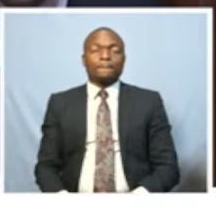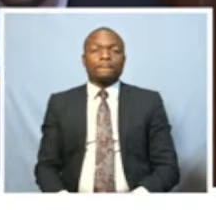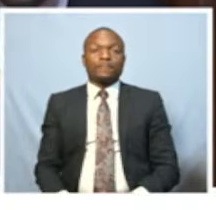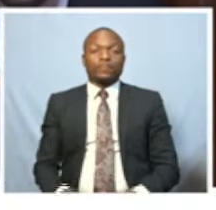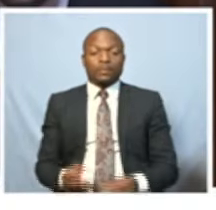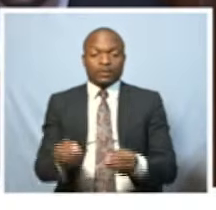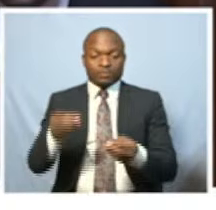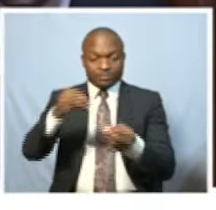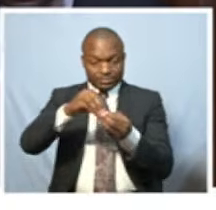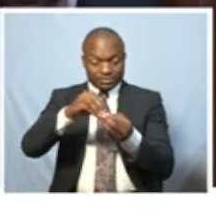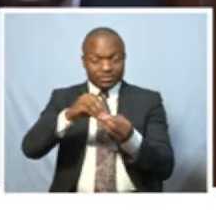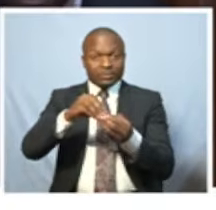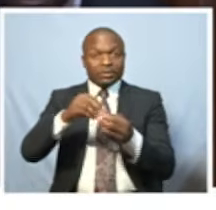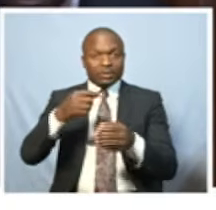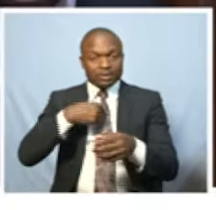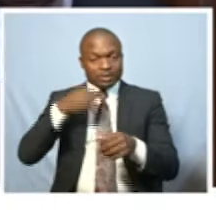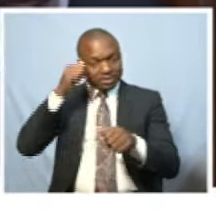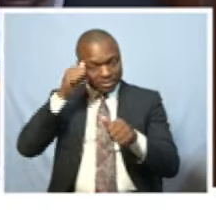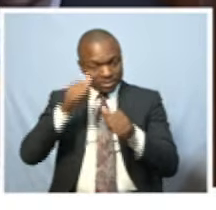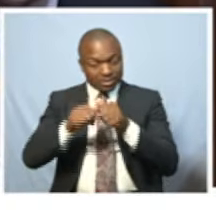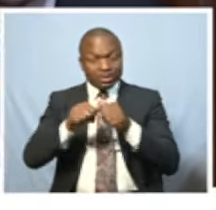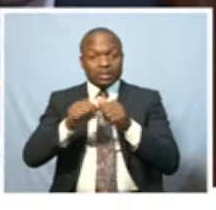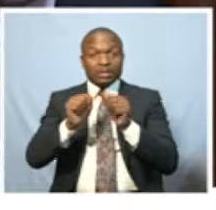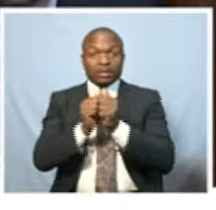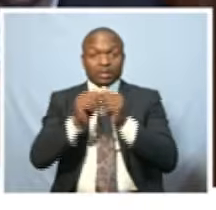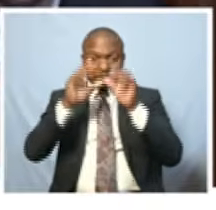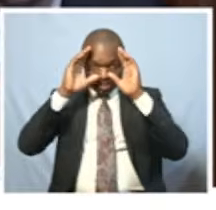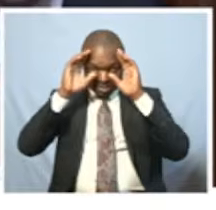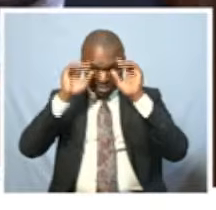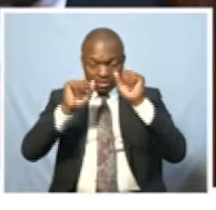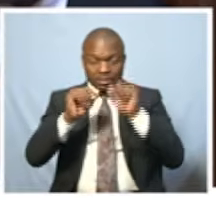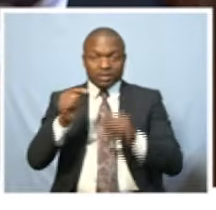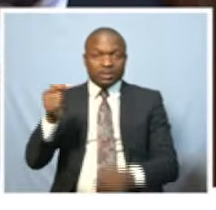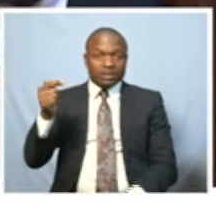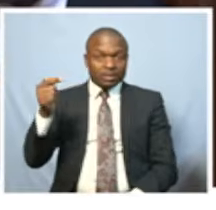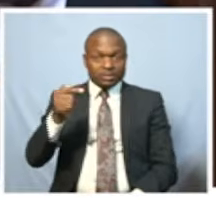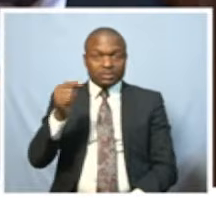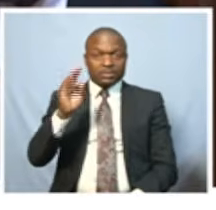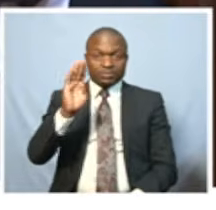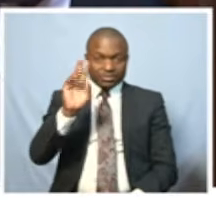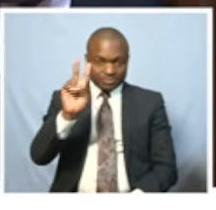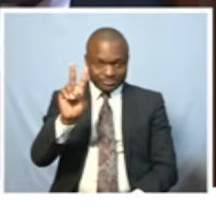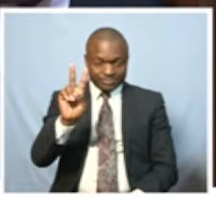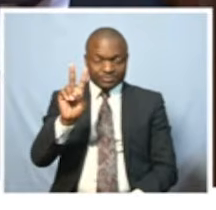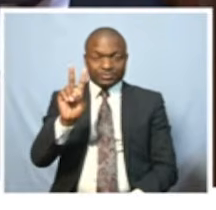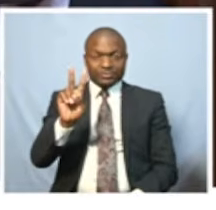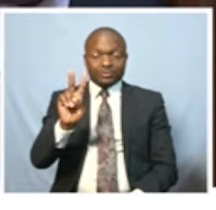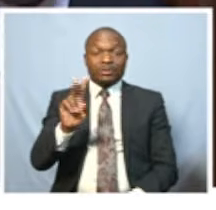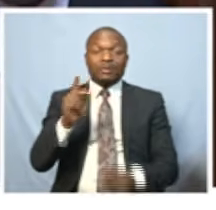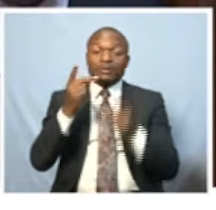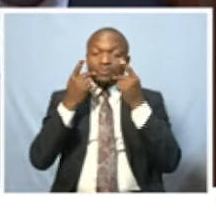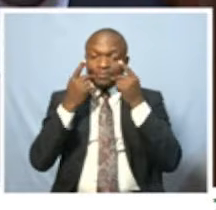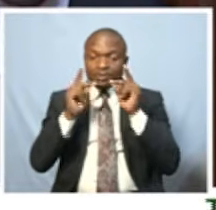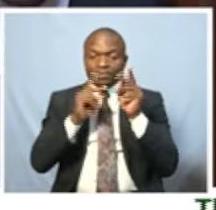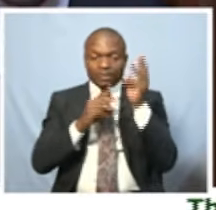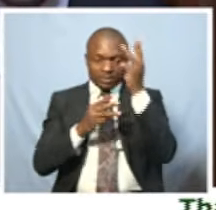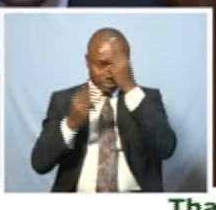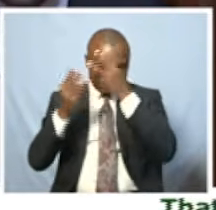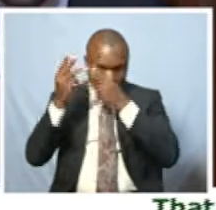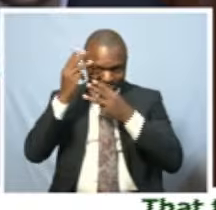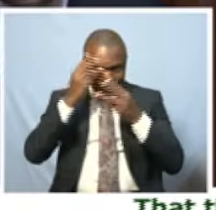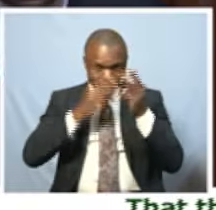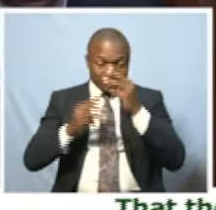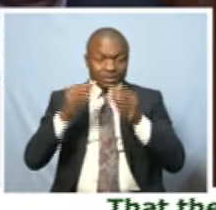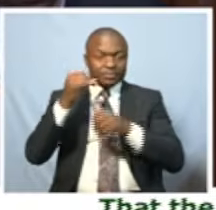In addition, I agree with the President that gender-based violence, GBV, remains a public concern in our